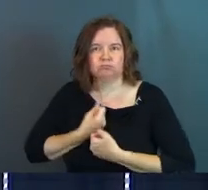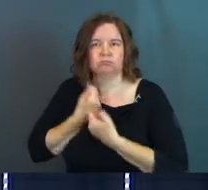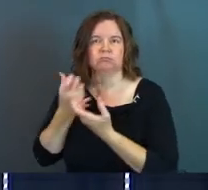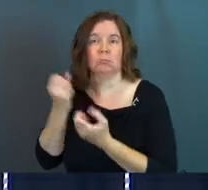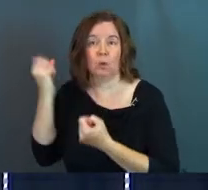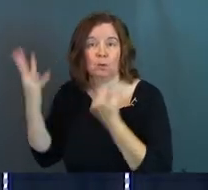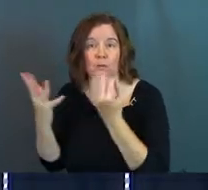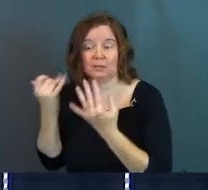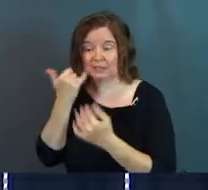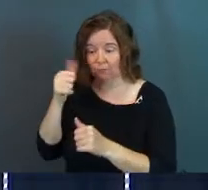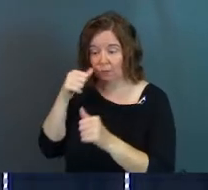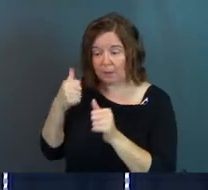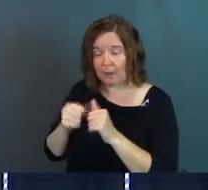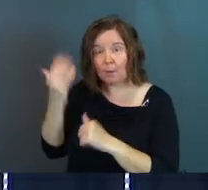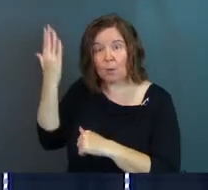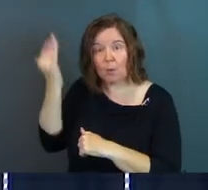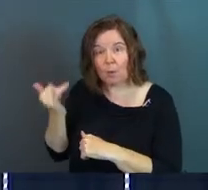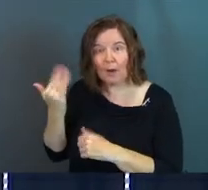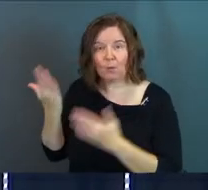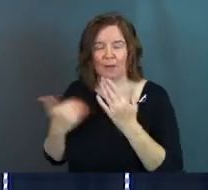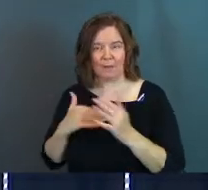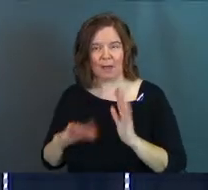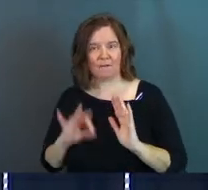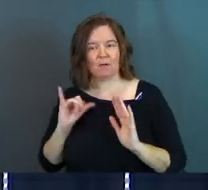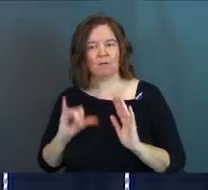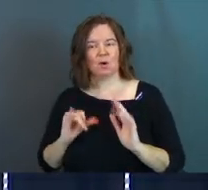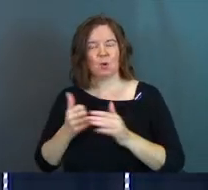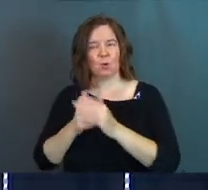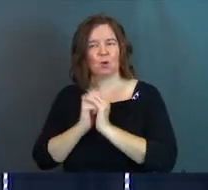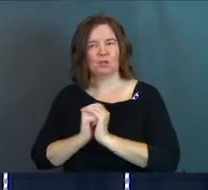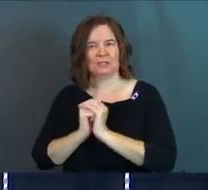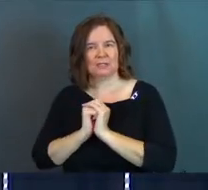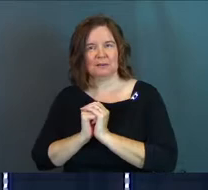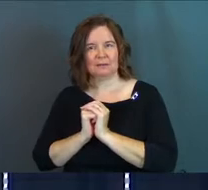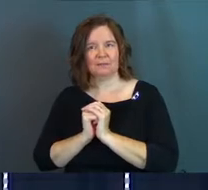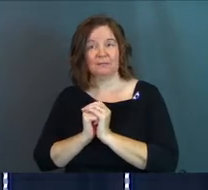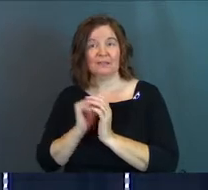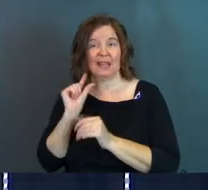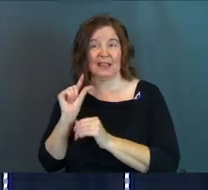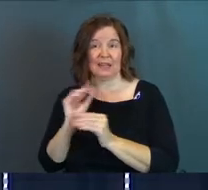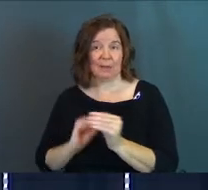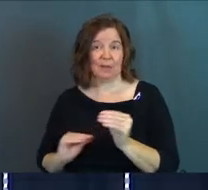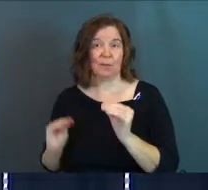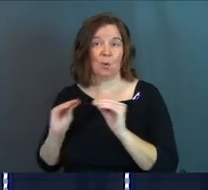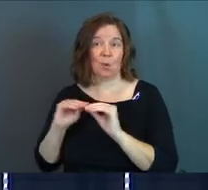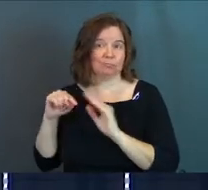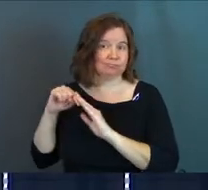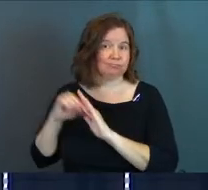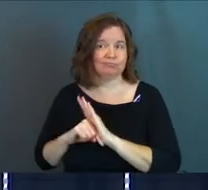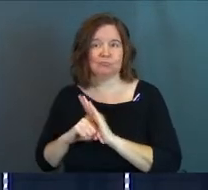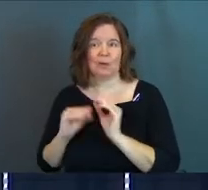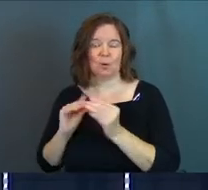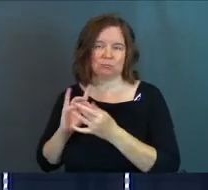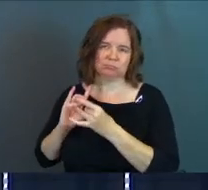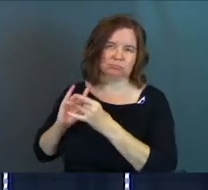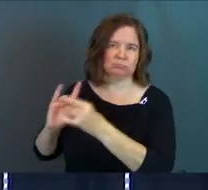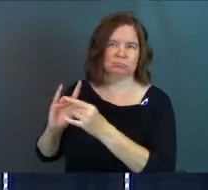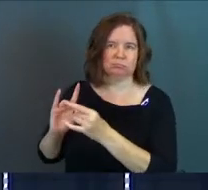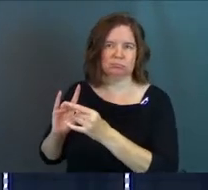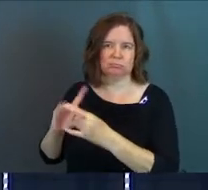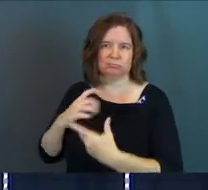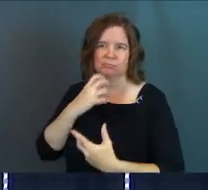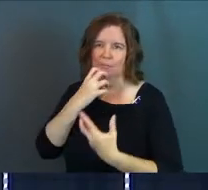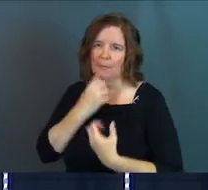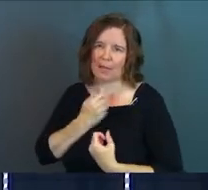Because if we remember the why, we may find ourselves worshiping just a little bit more. And just a little bit more